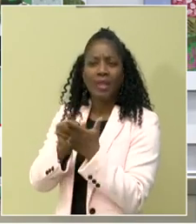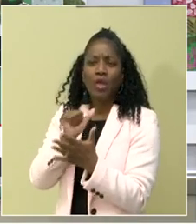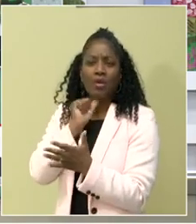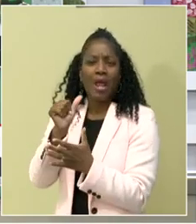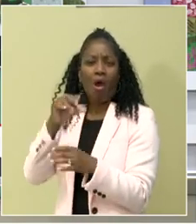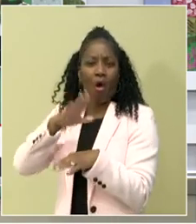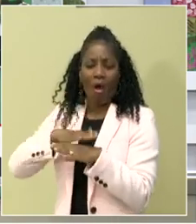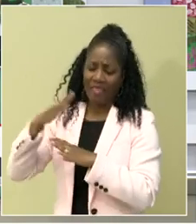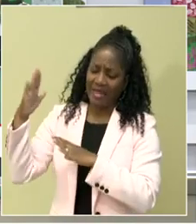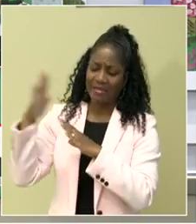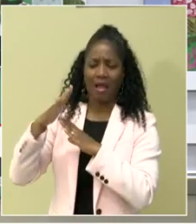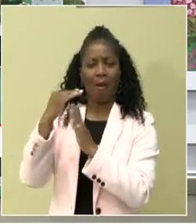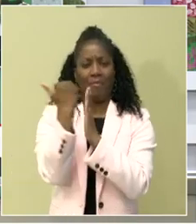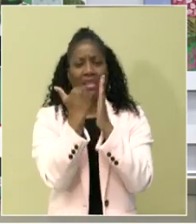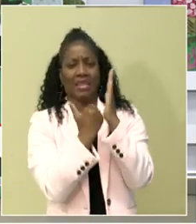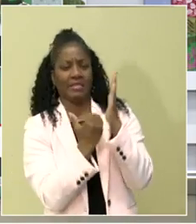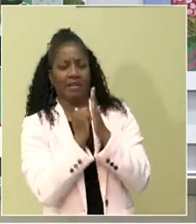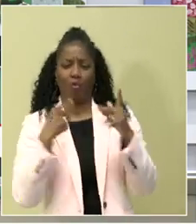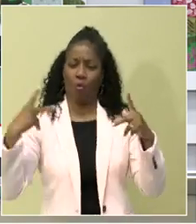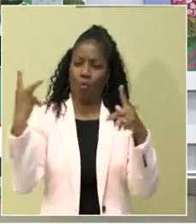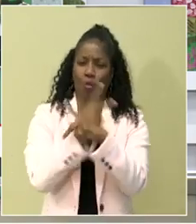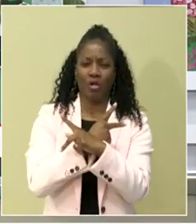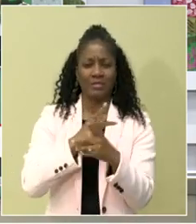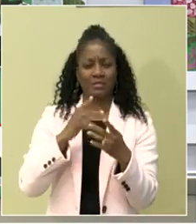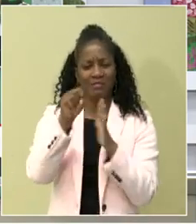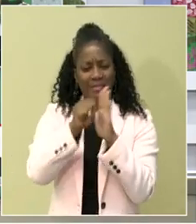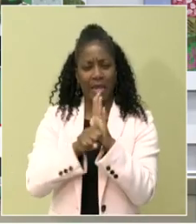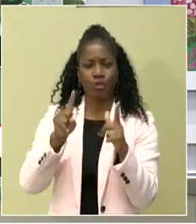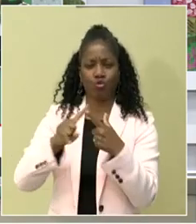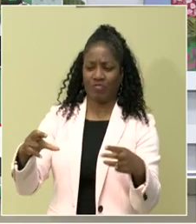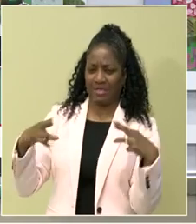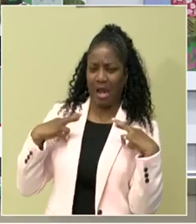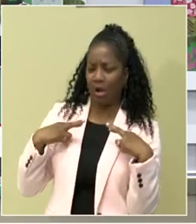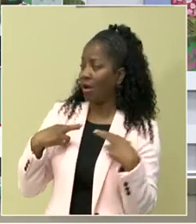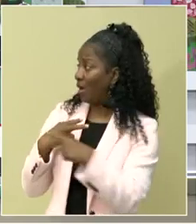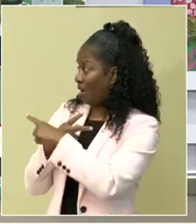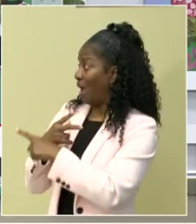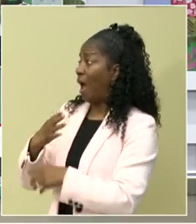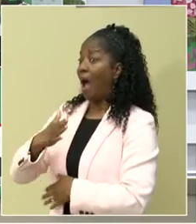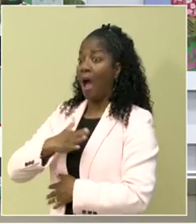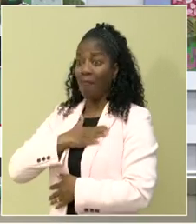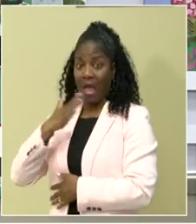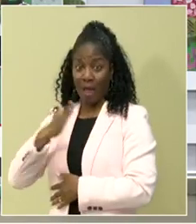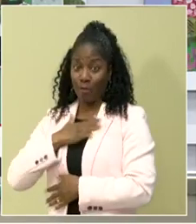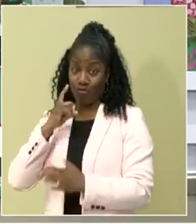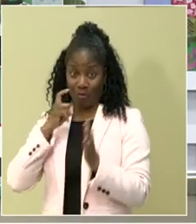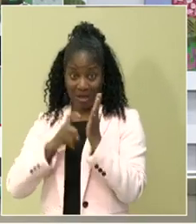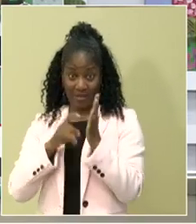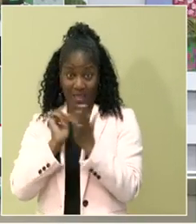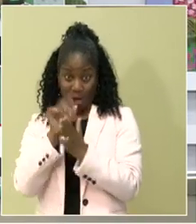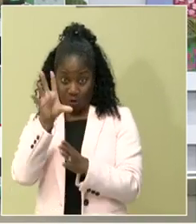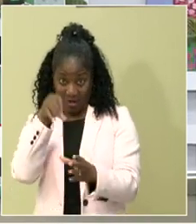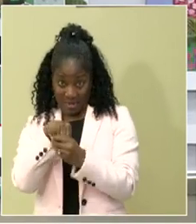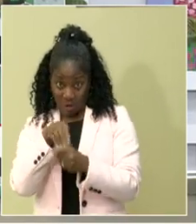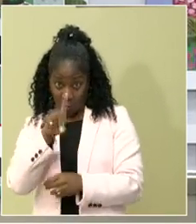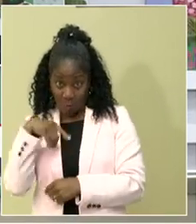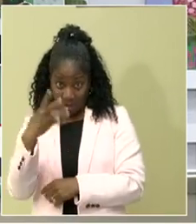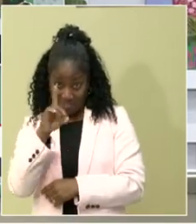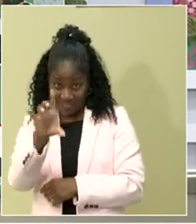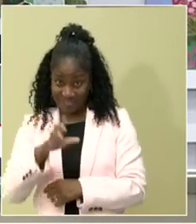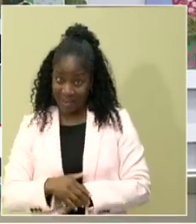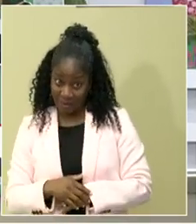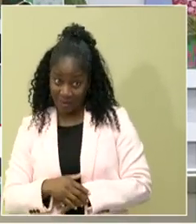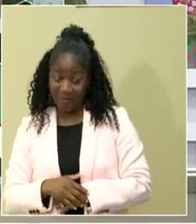not on the top list of the worst states to retire? Oh, you well, guys I'm aren't glad on there. You recognize that you're in Washington, D.C.